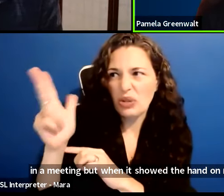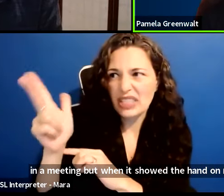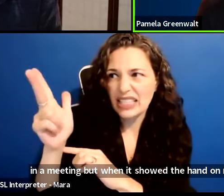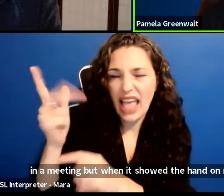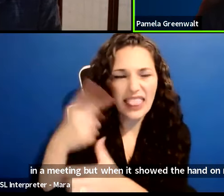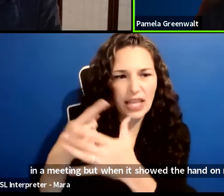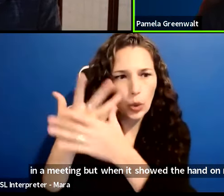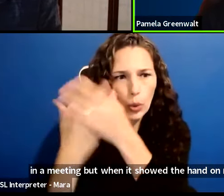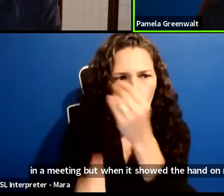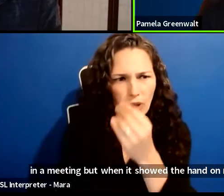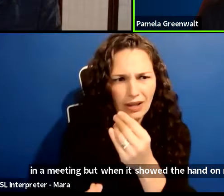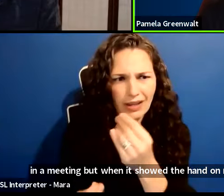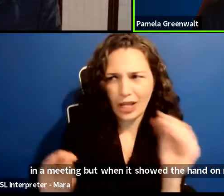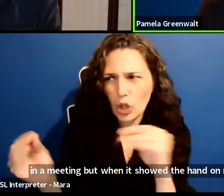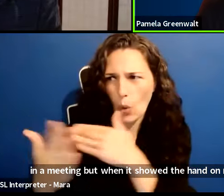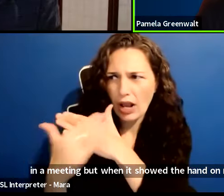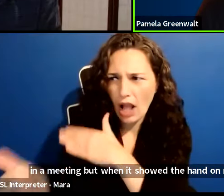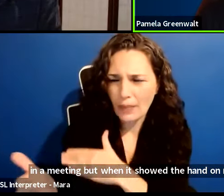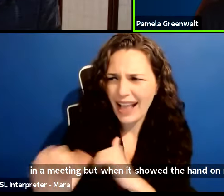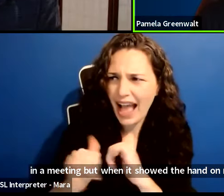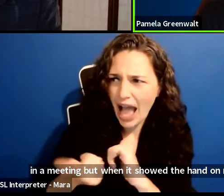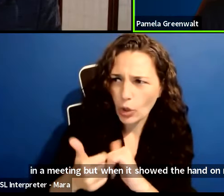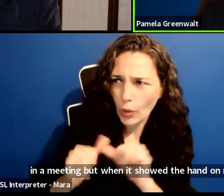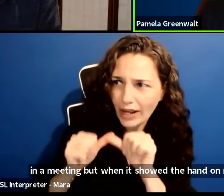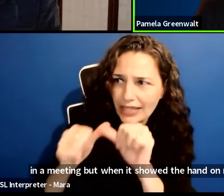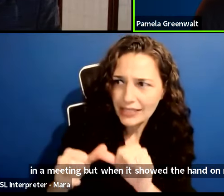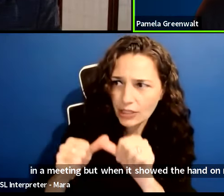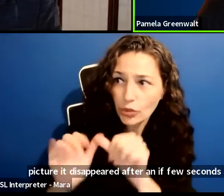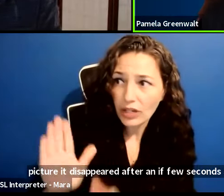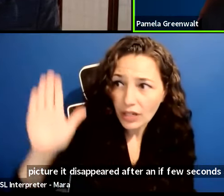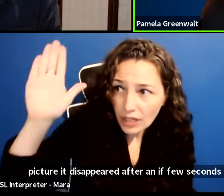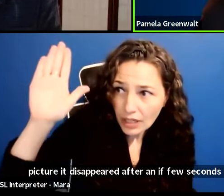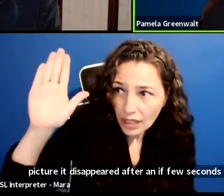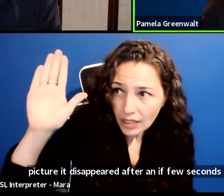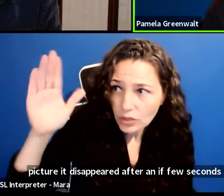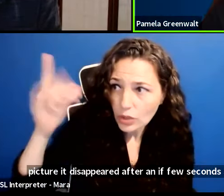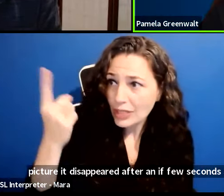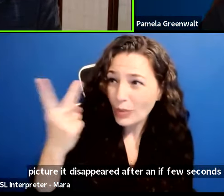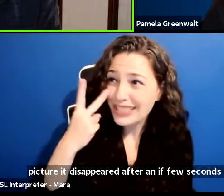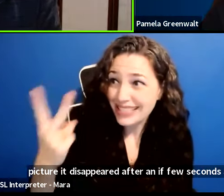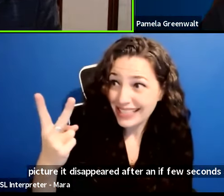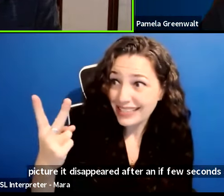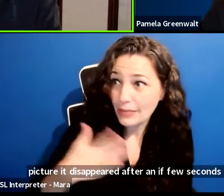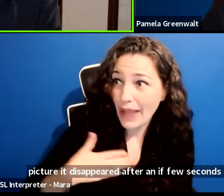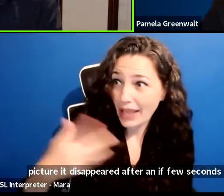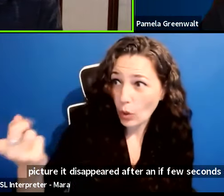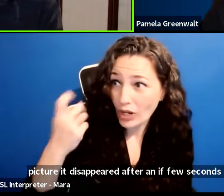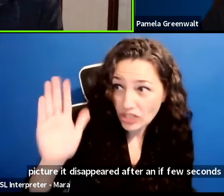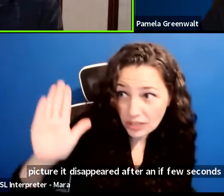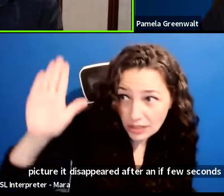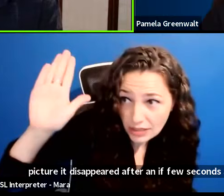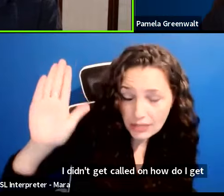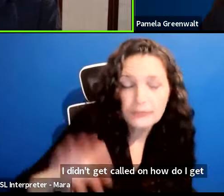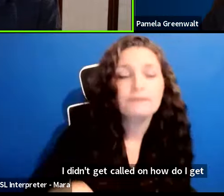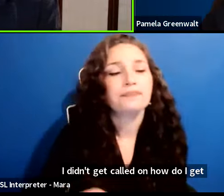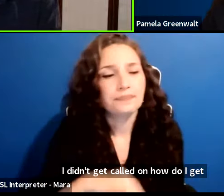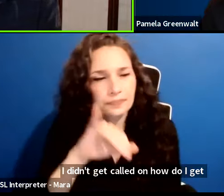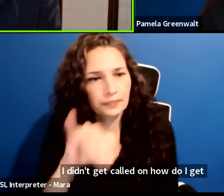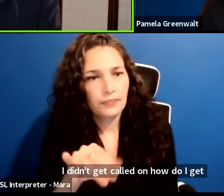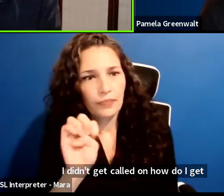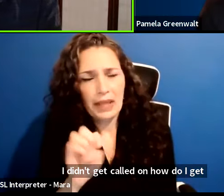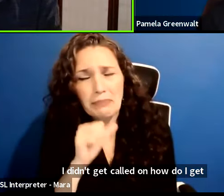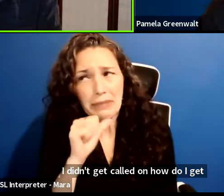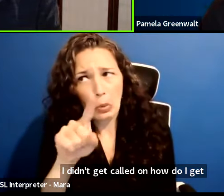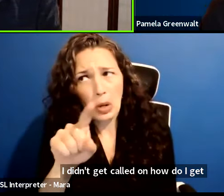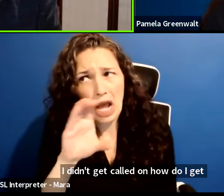the raised hand to stay long enough so someone will see that I have a question? And again, I don't know 100% for sure, but I would